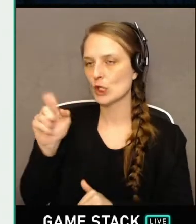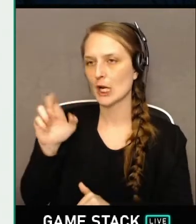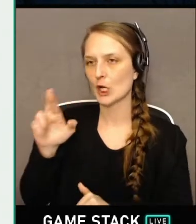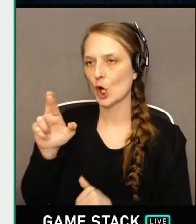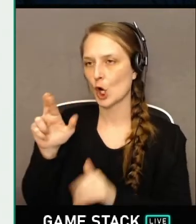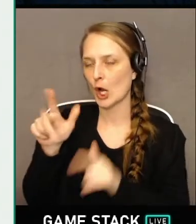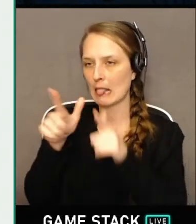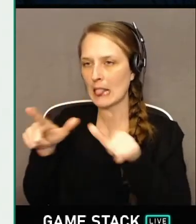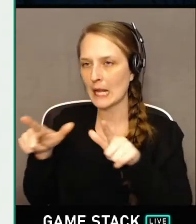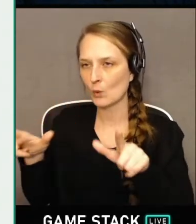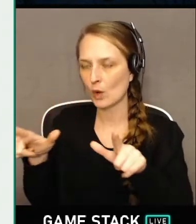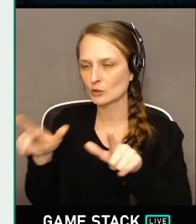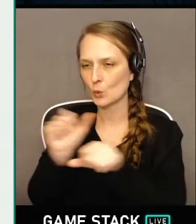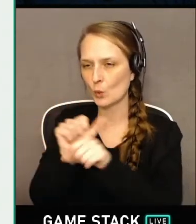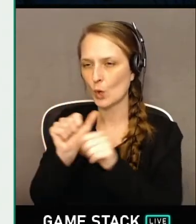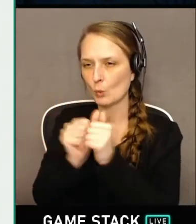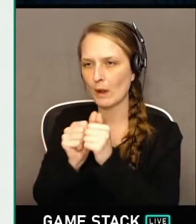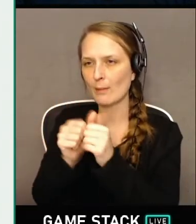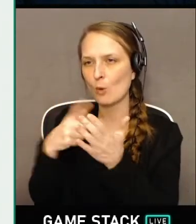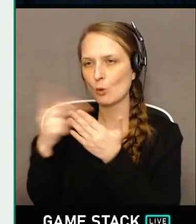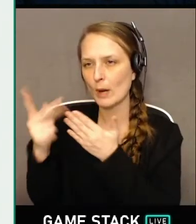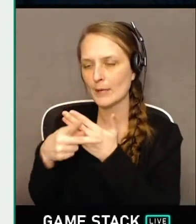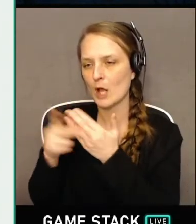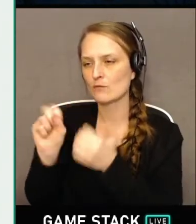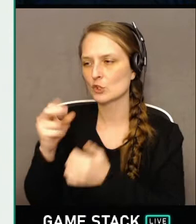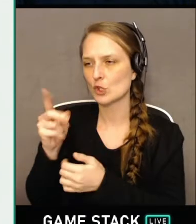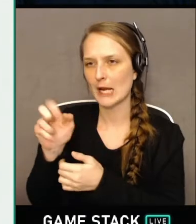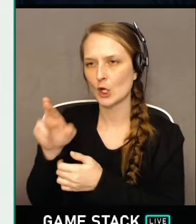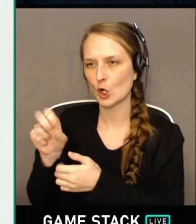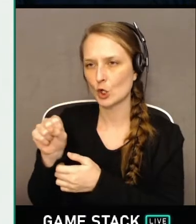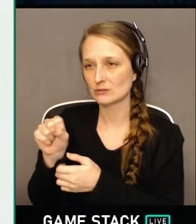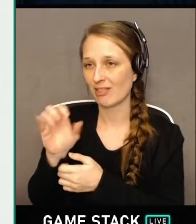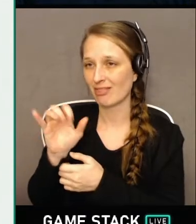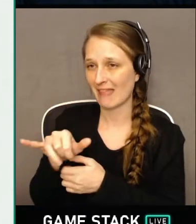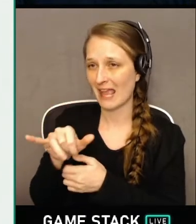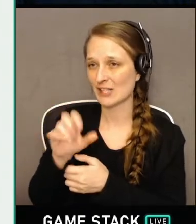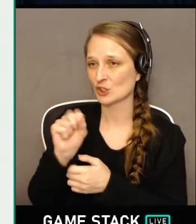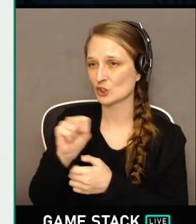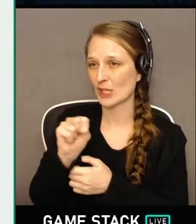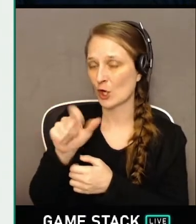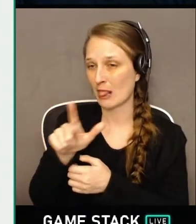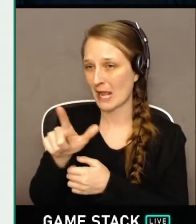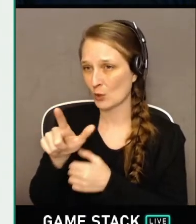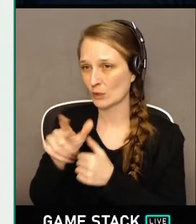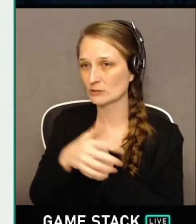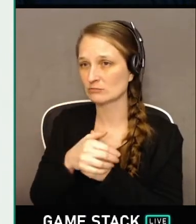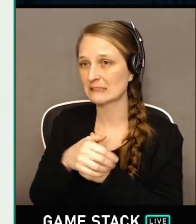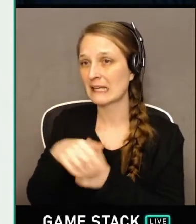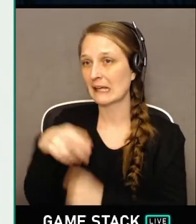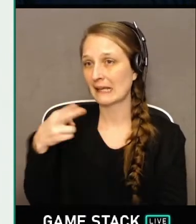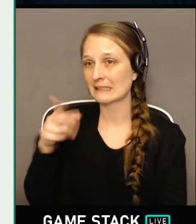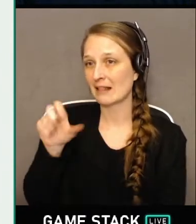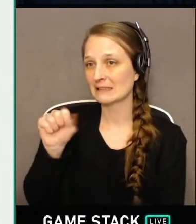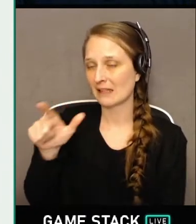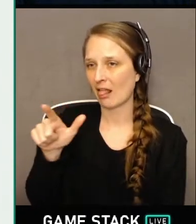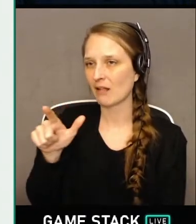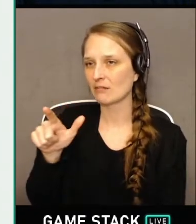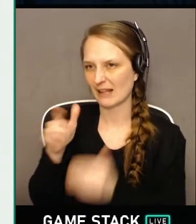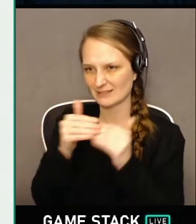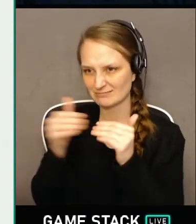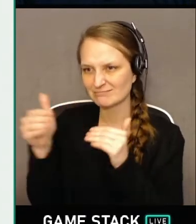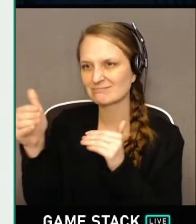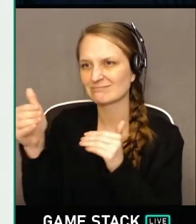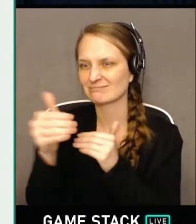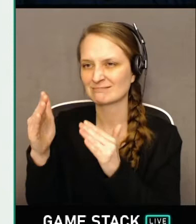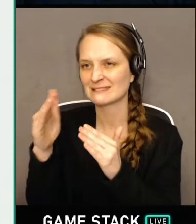programmable shaders. As the shader language for DirectX, HLSL is at the forefront of innovation in gaming